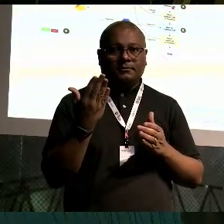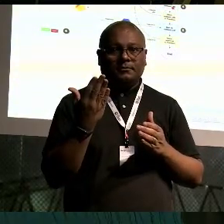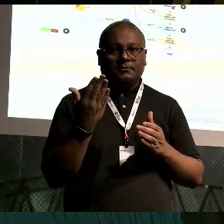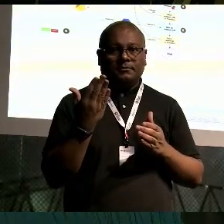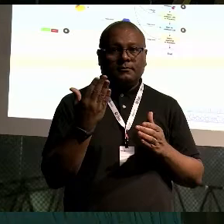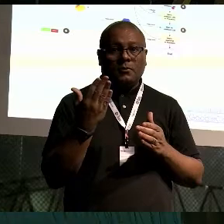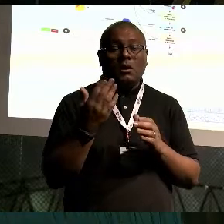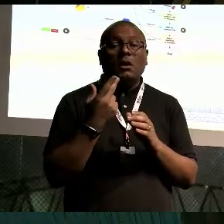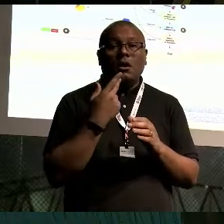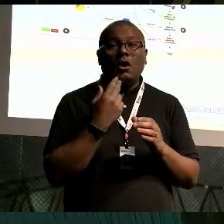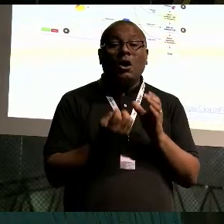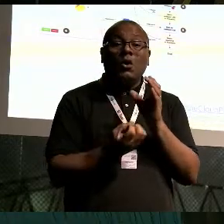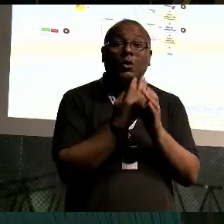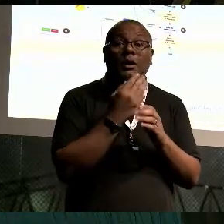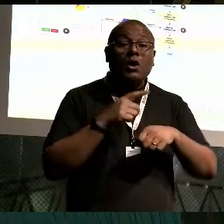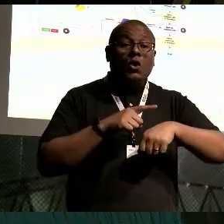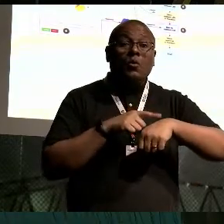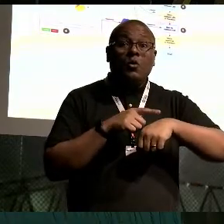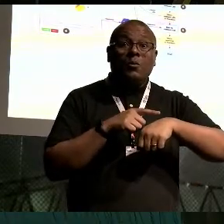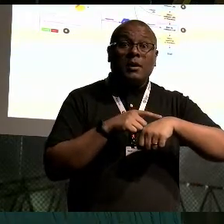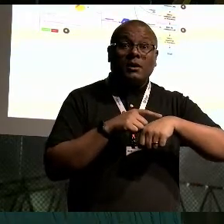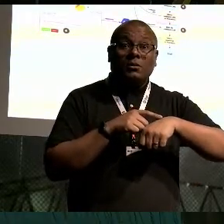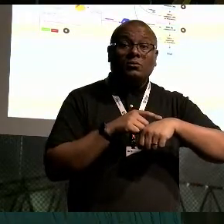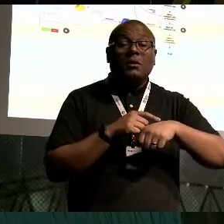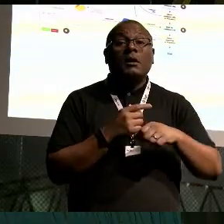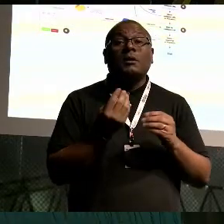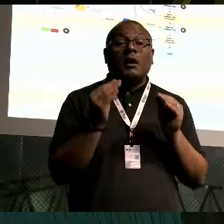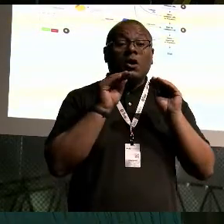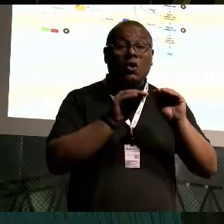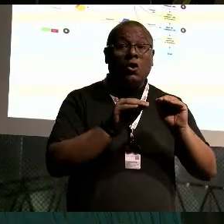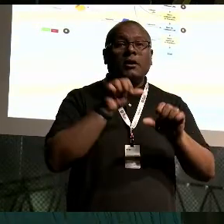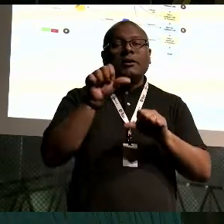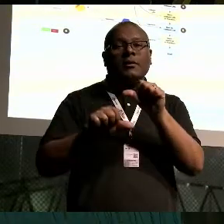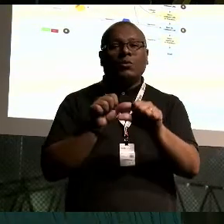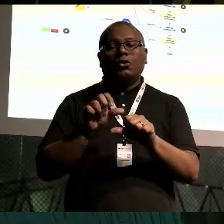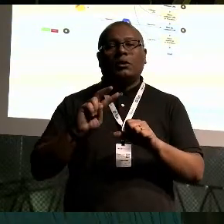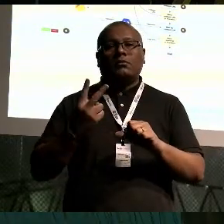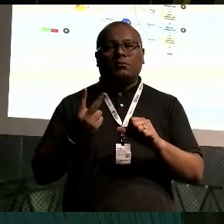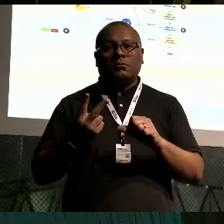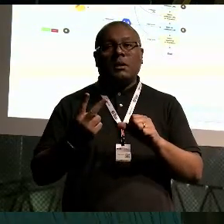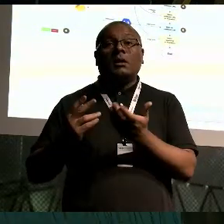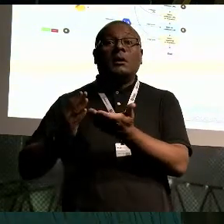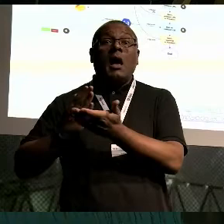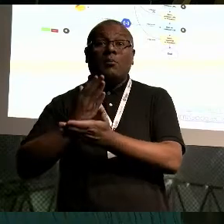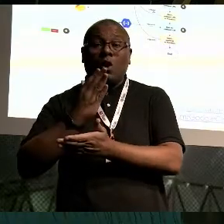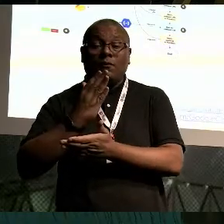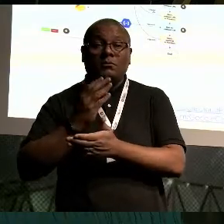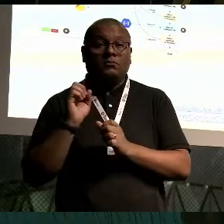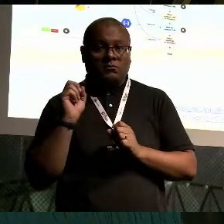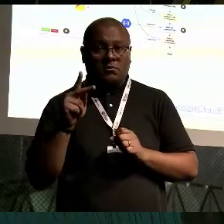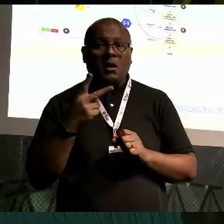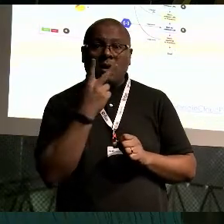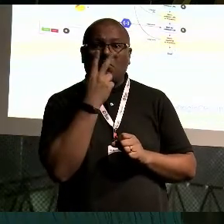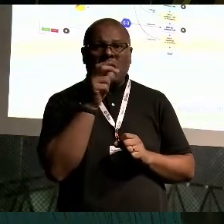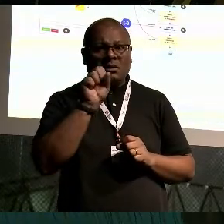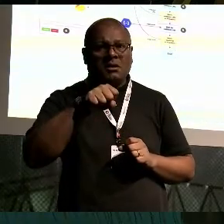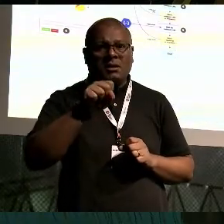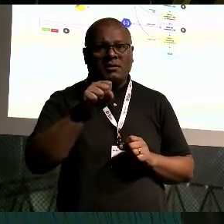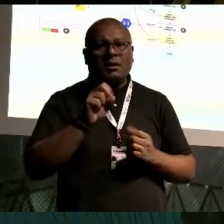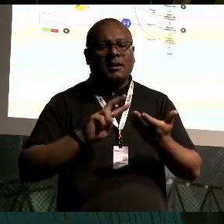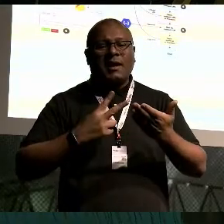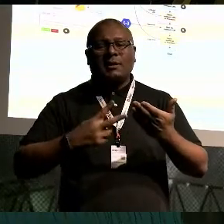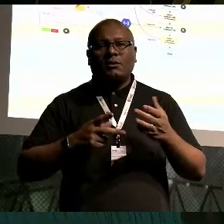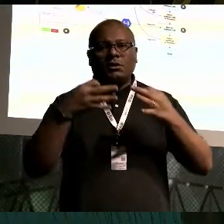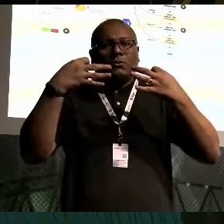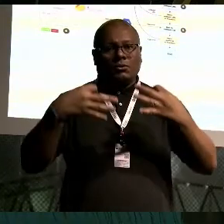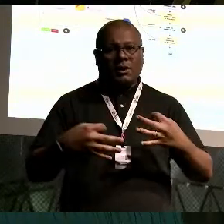just wait. And then the user gets the translation and approves that translation and says, OK, this looks like the right